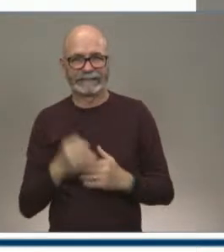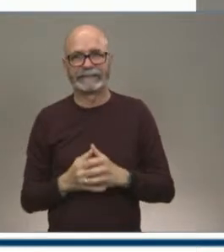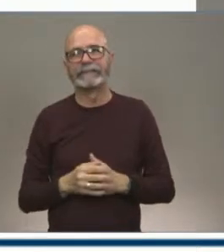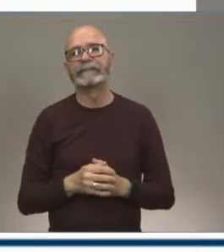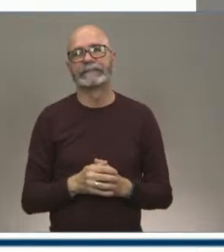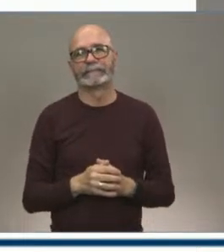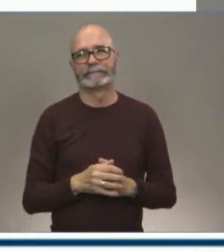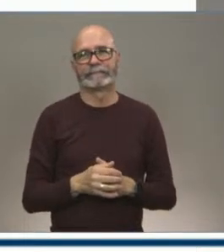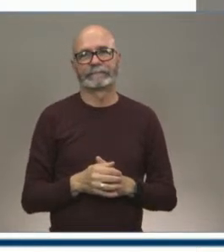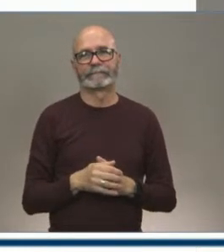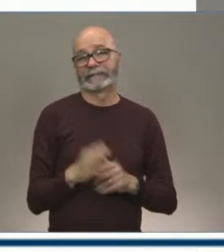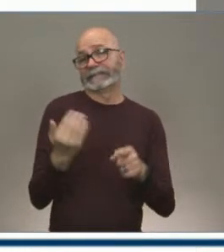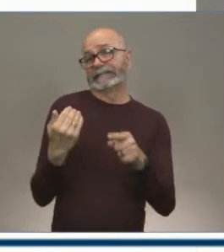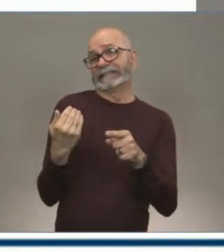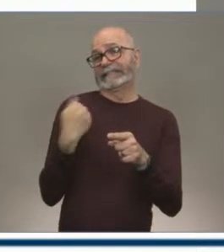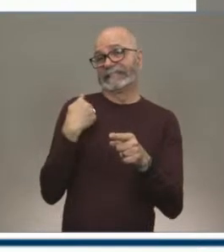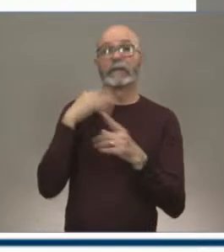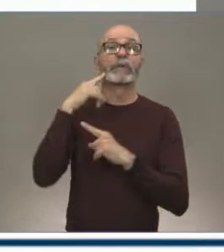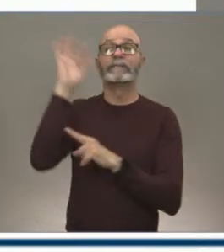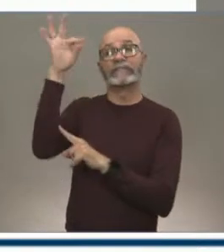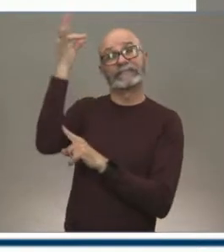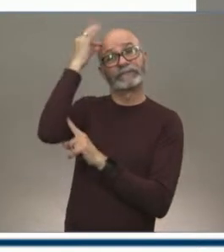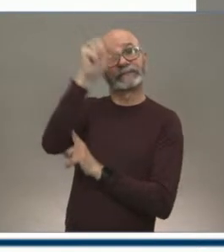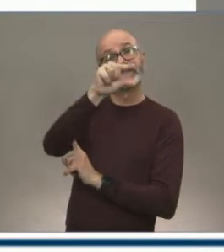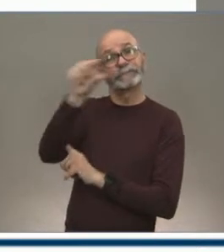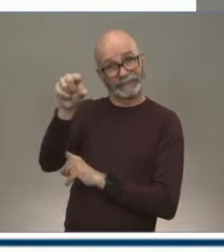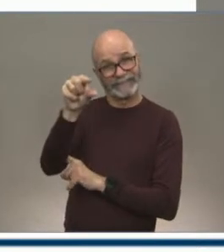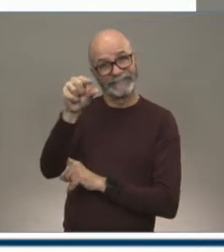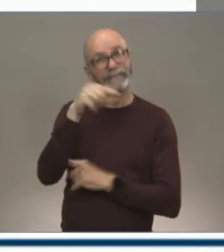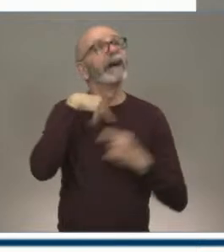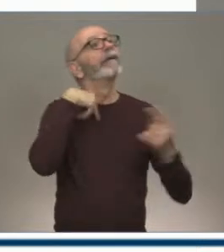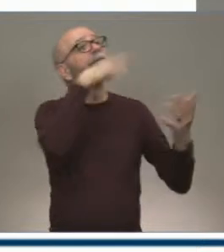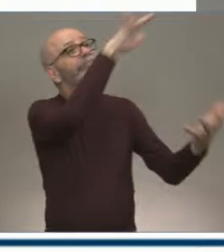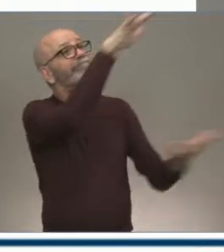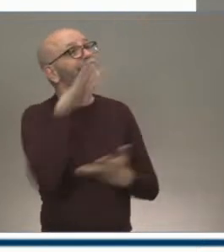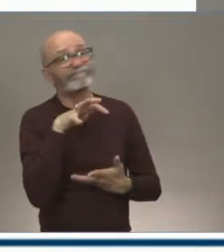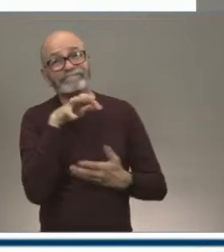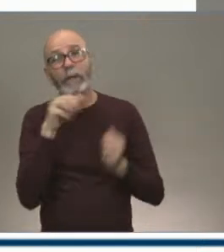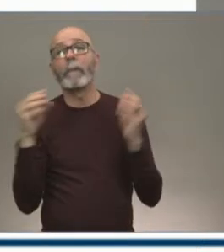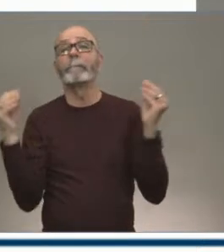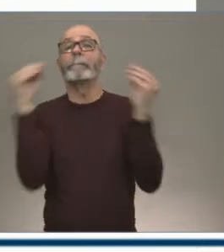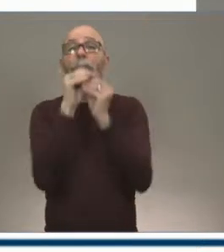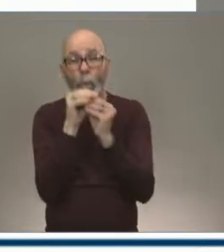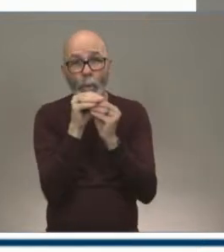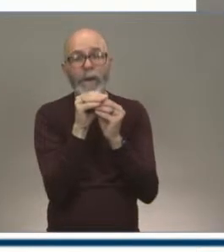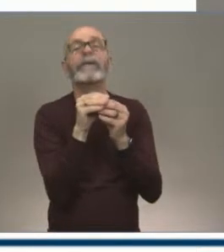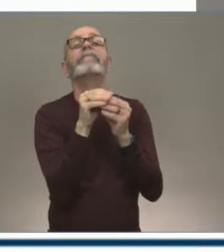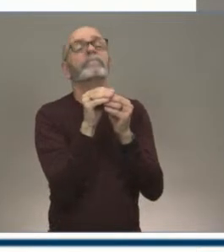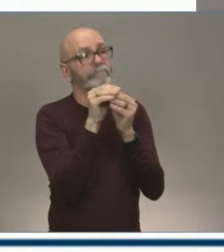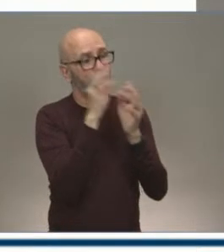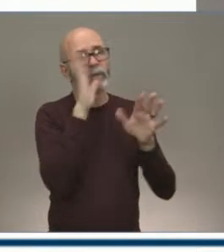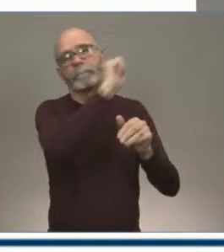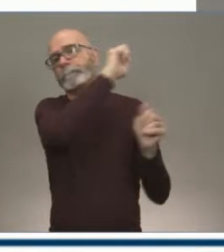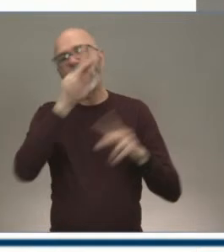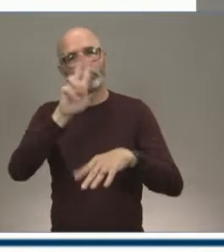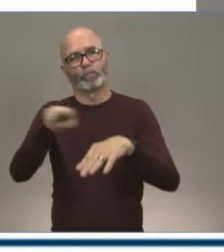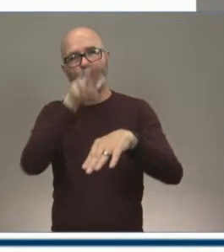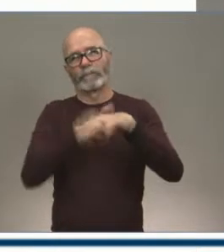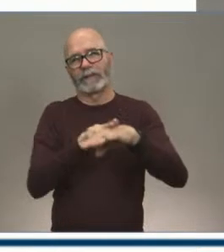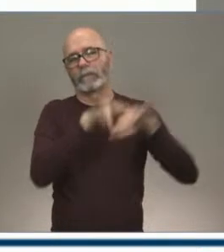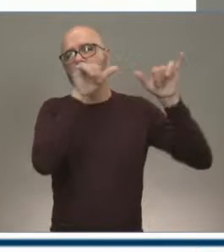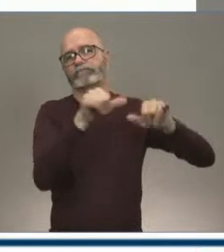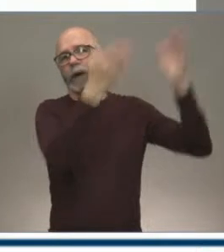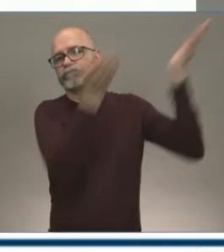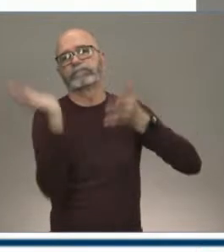vaccine deliveries to Canada are back on track, which means that we can expect to see a steadily increasing supply of vaccine in the